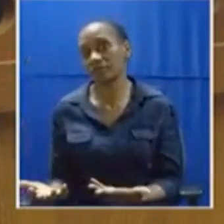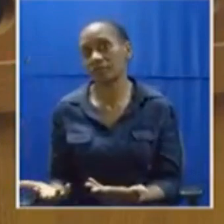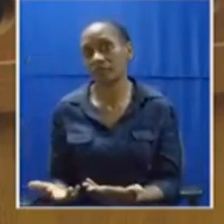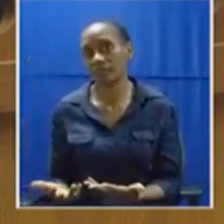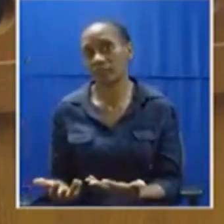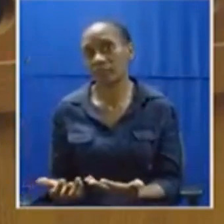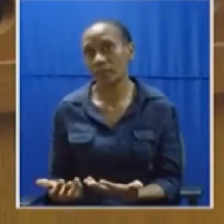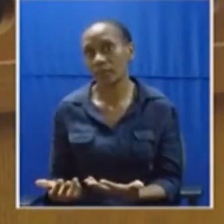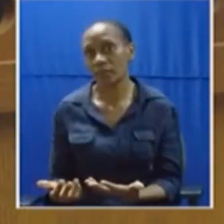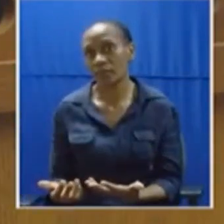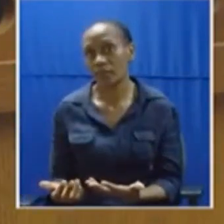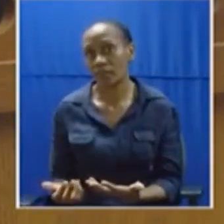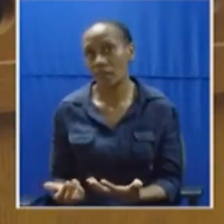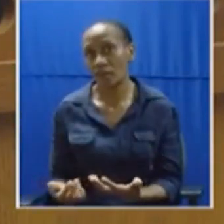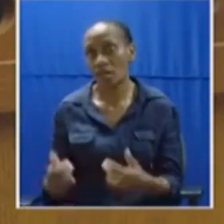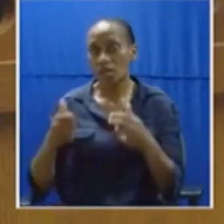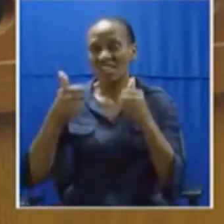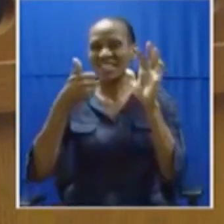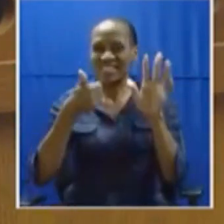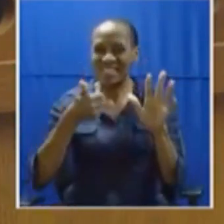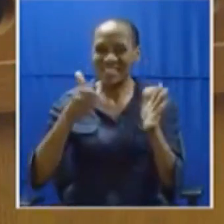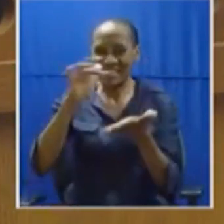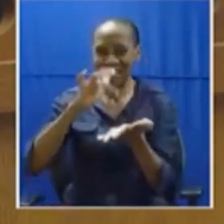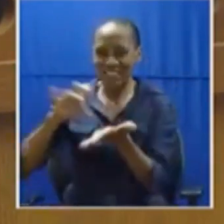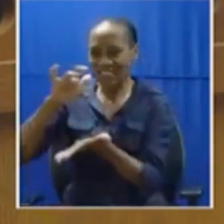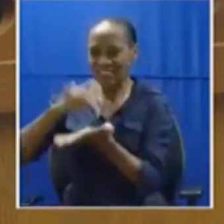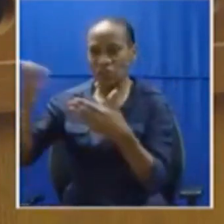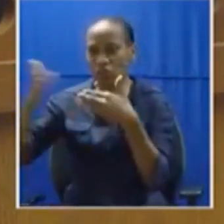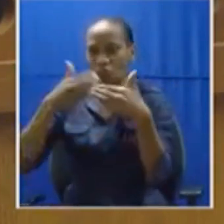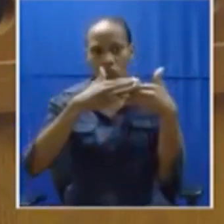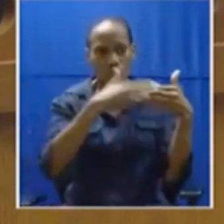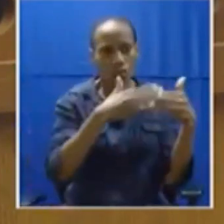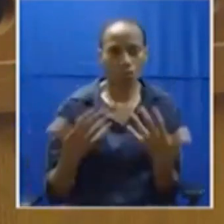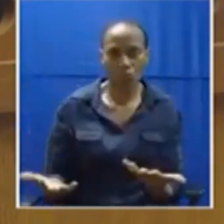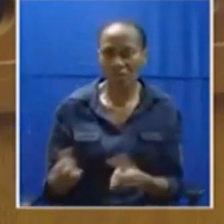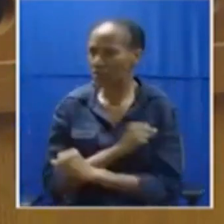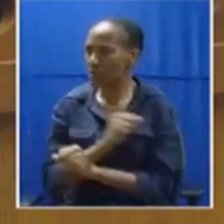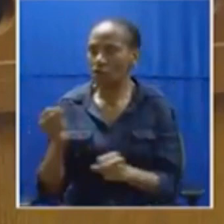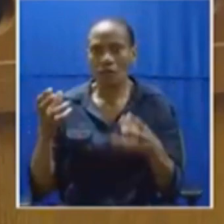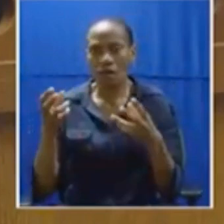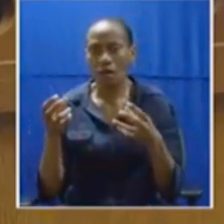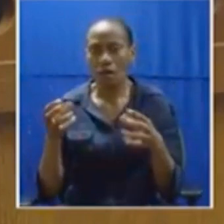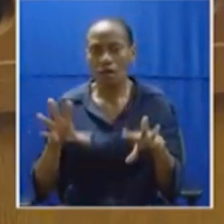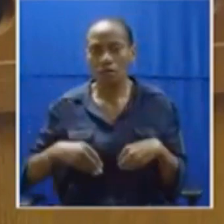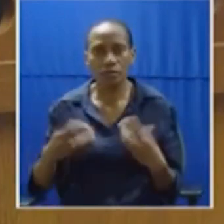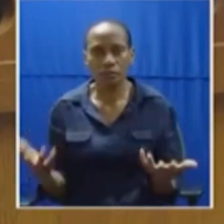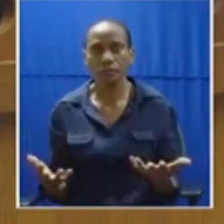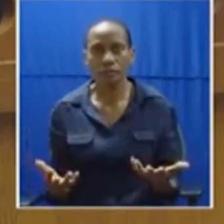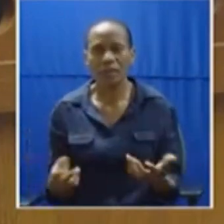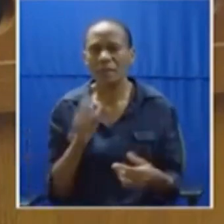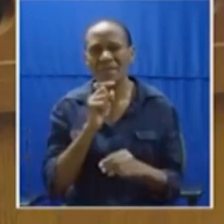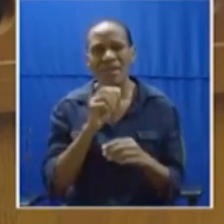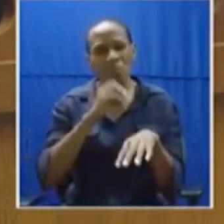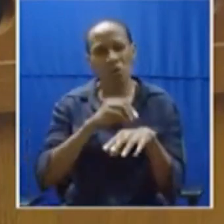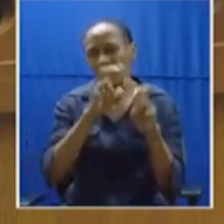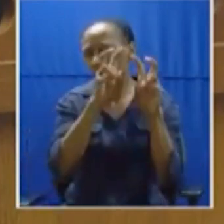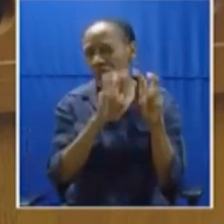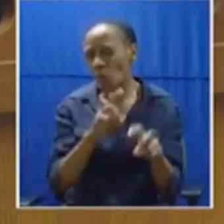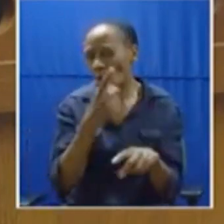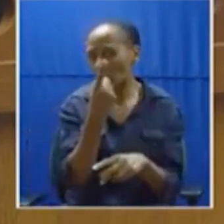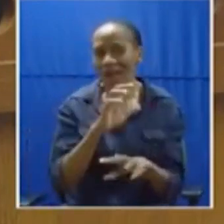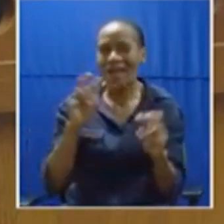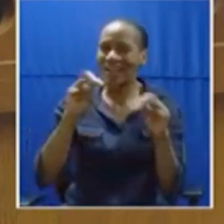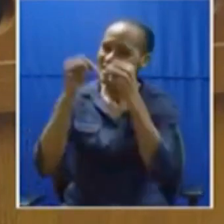gone offline, which is absolutely unheard of. This has now been moved from just an Eskom problem to a national South African